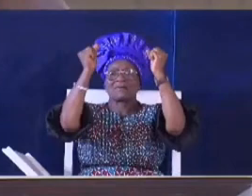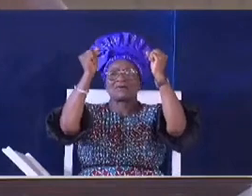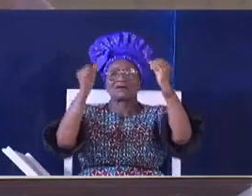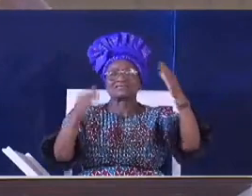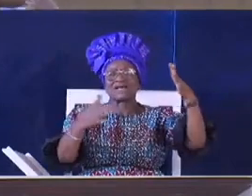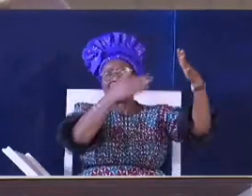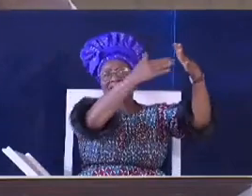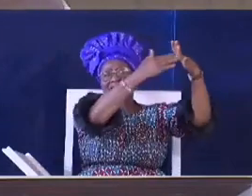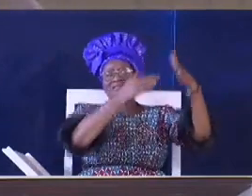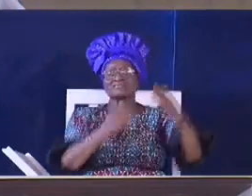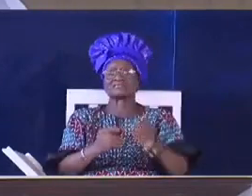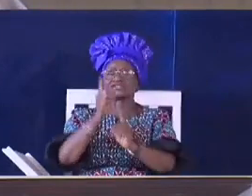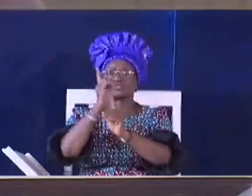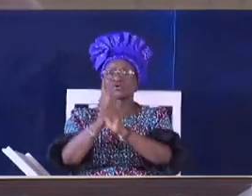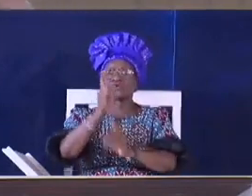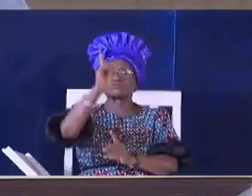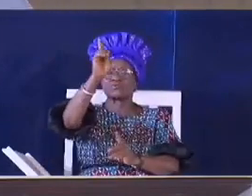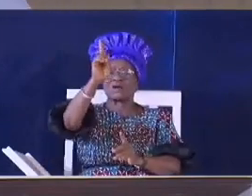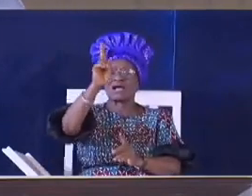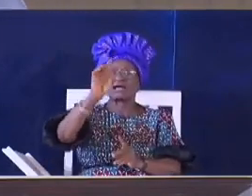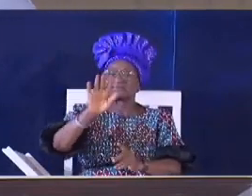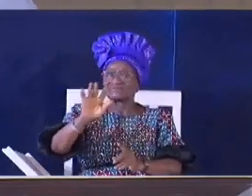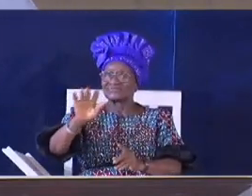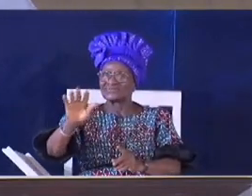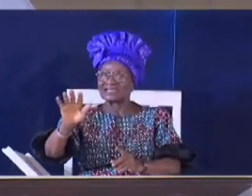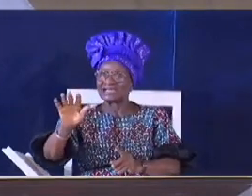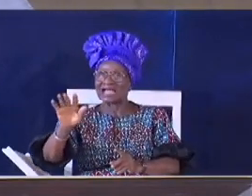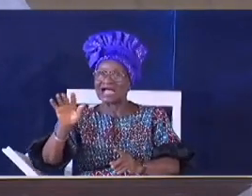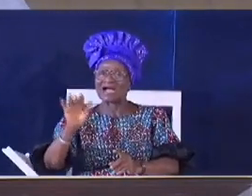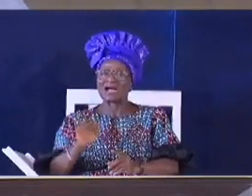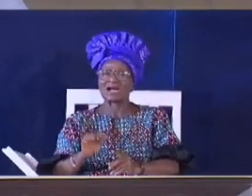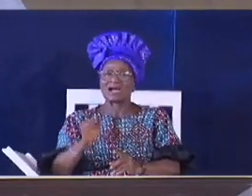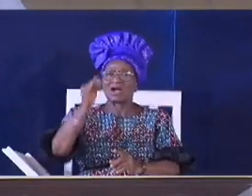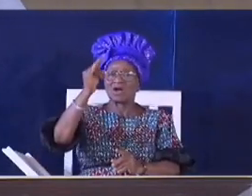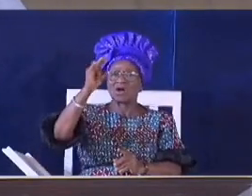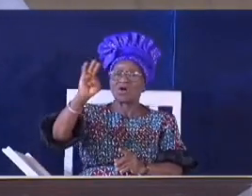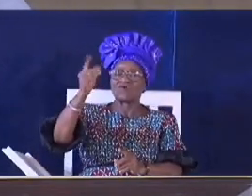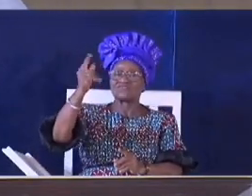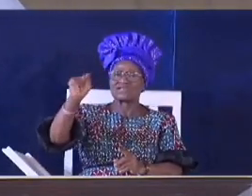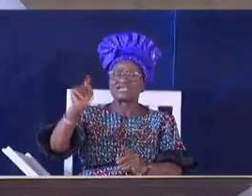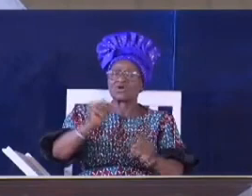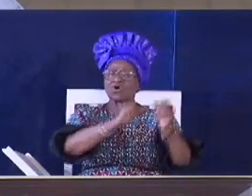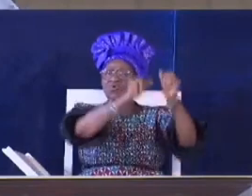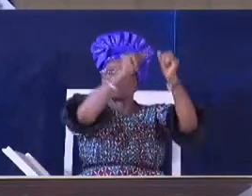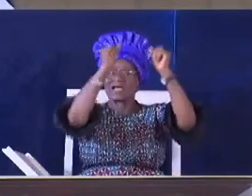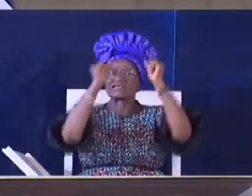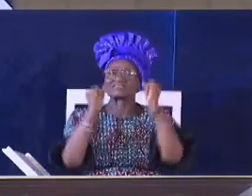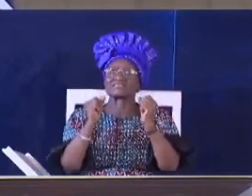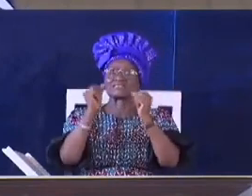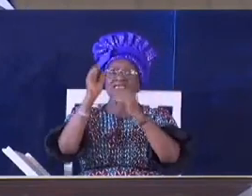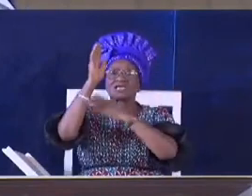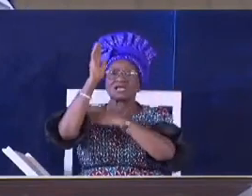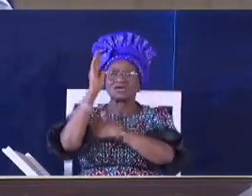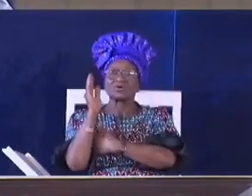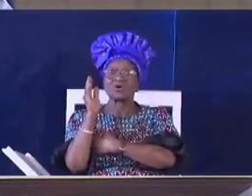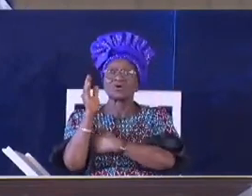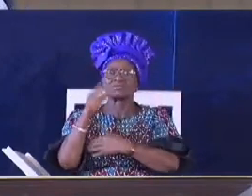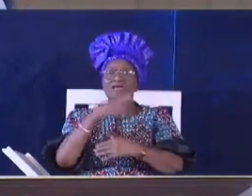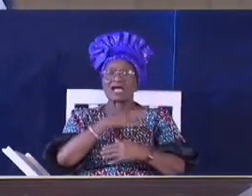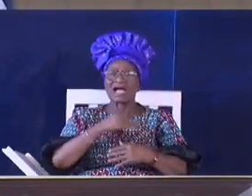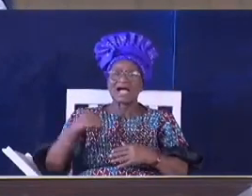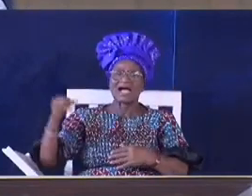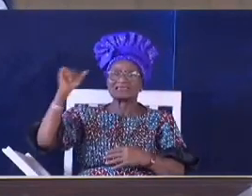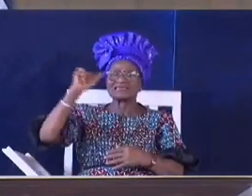against just one finger of the Almighty God, And they